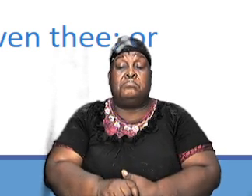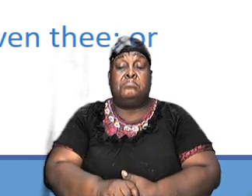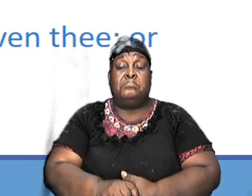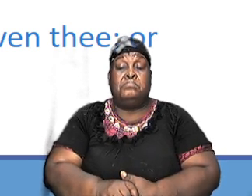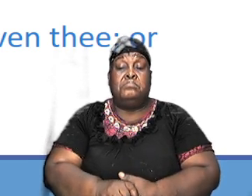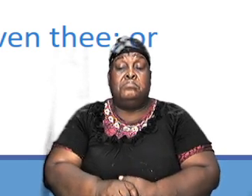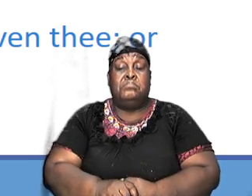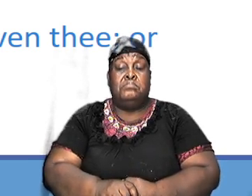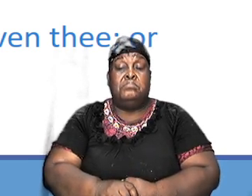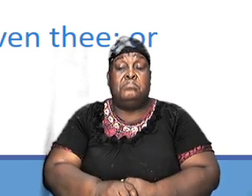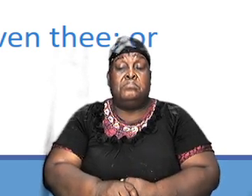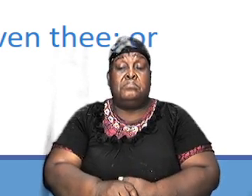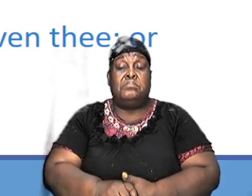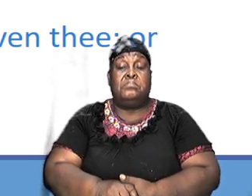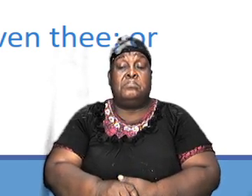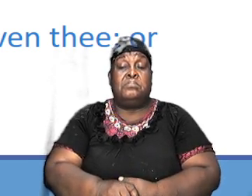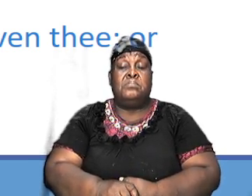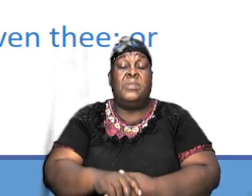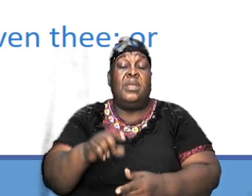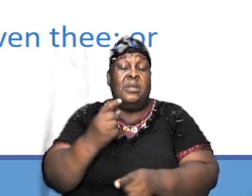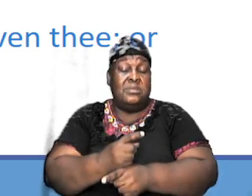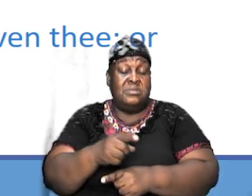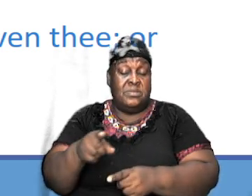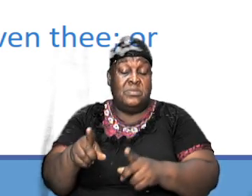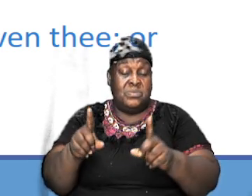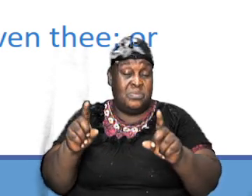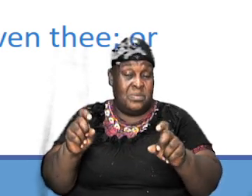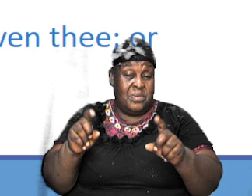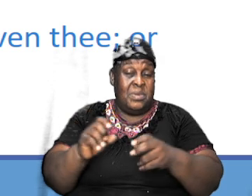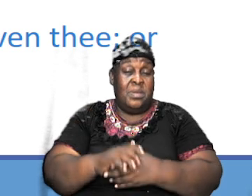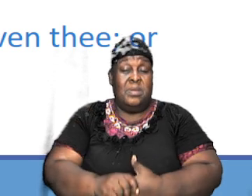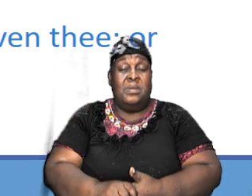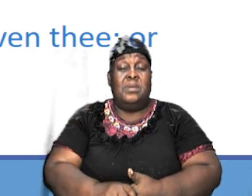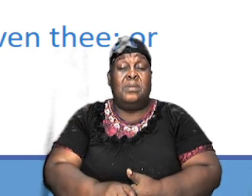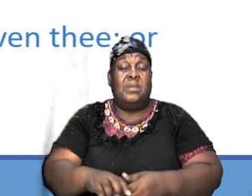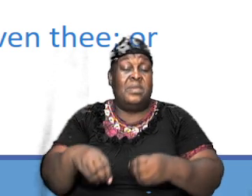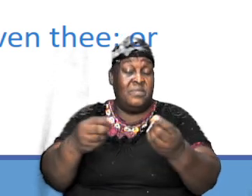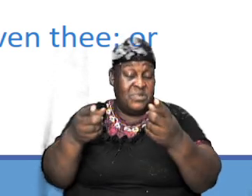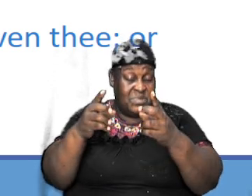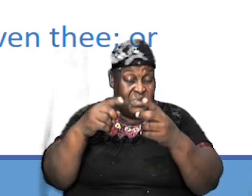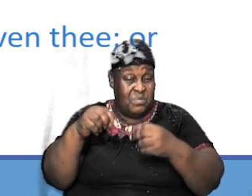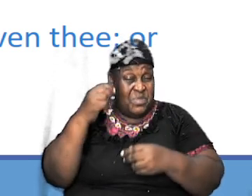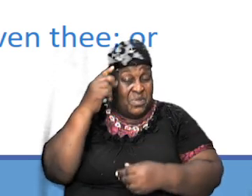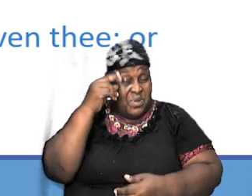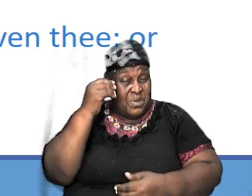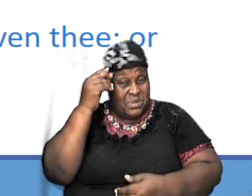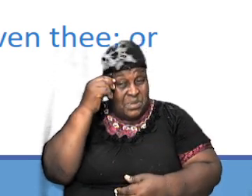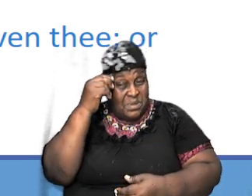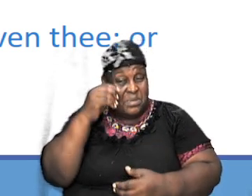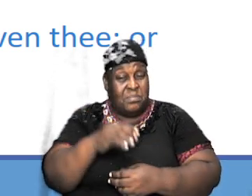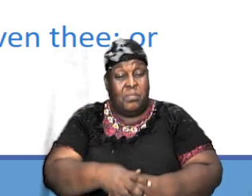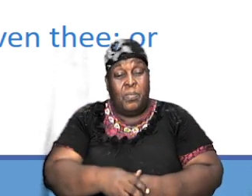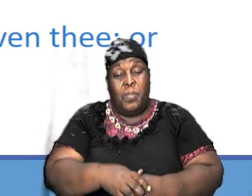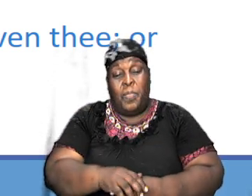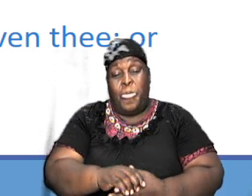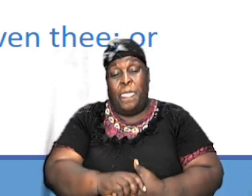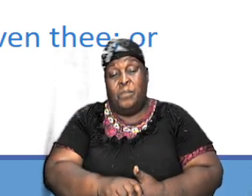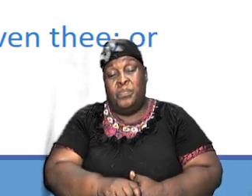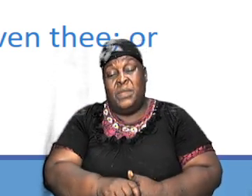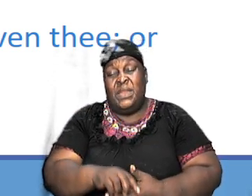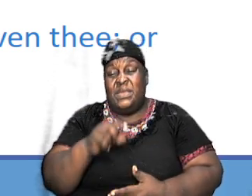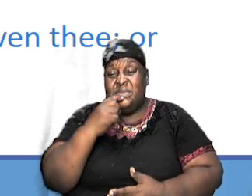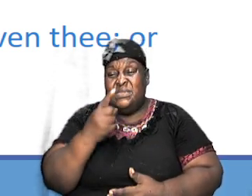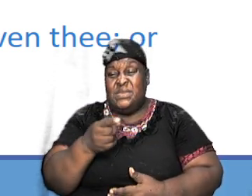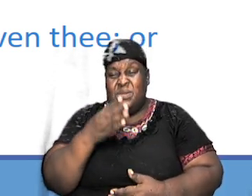Well, in order to answer this question, I gave it some thought as I prepared, and I